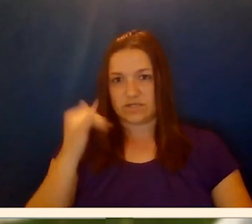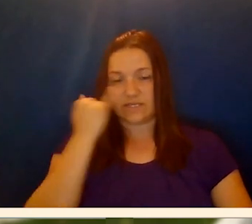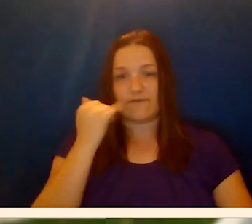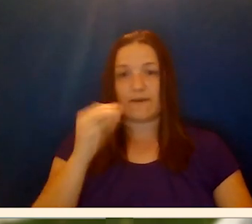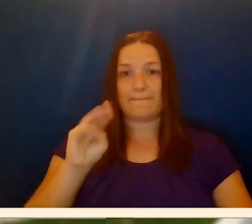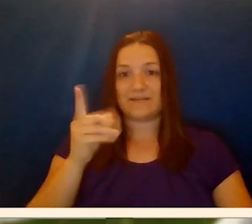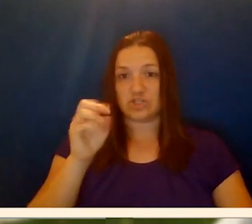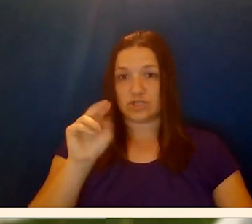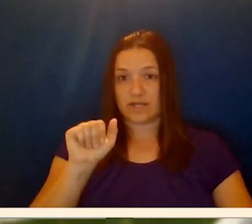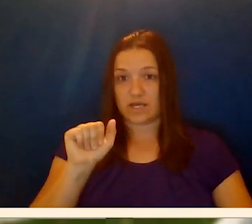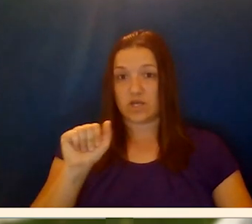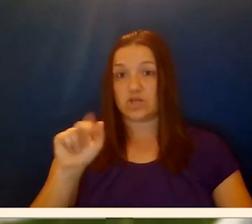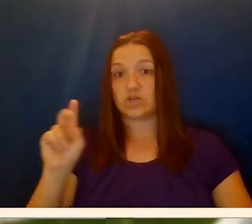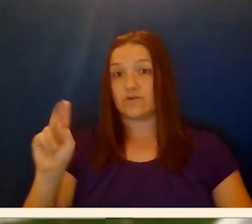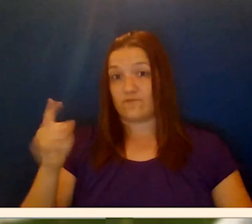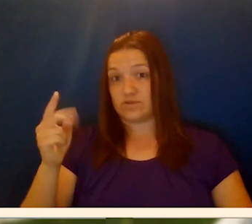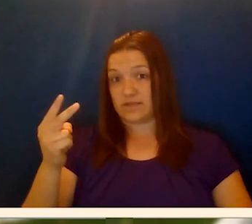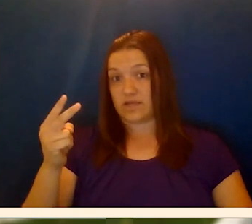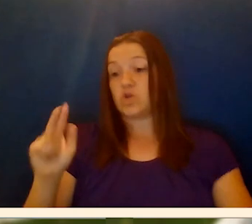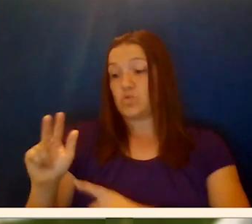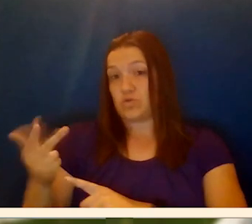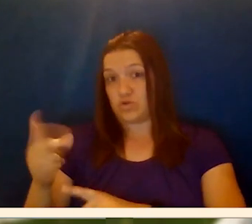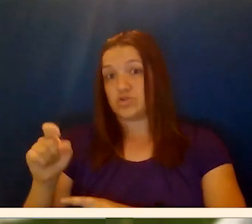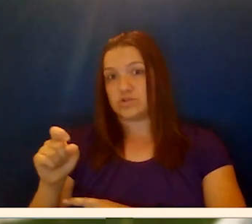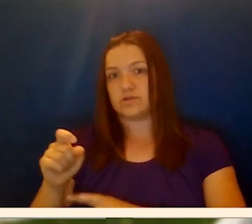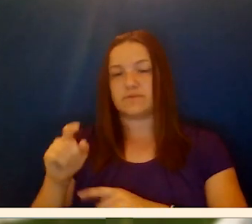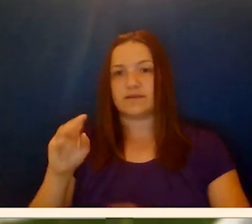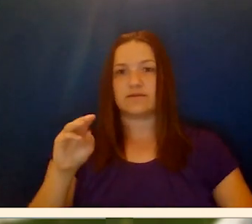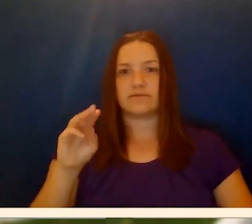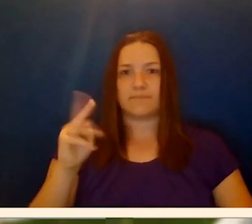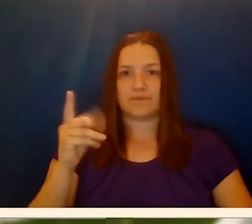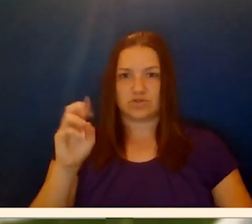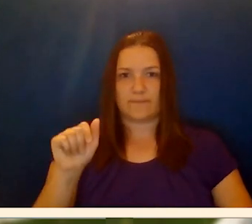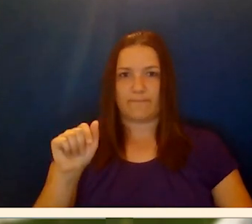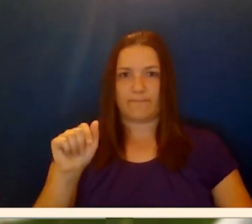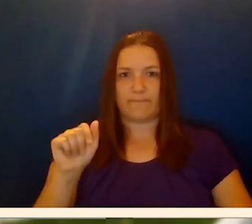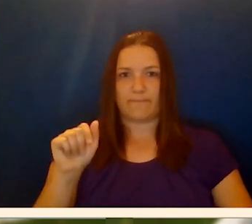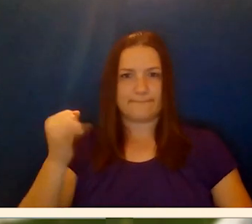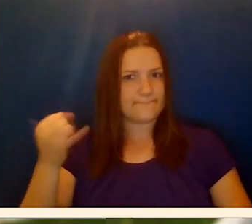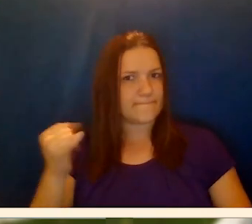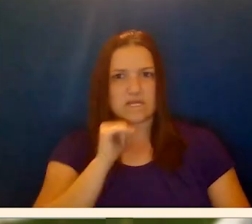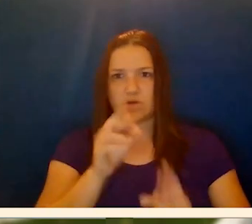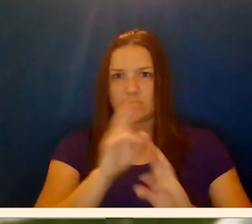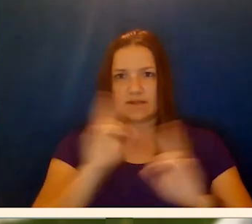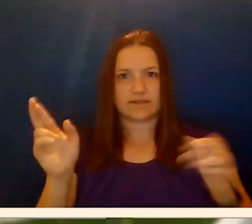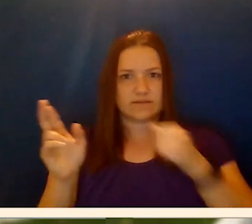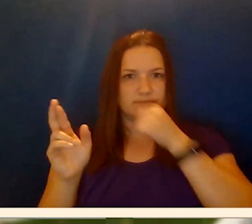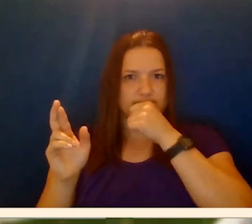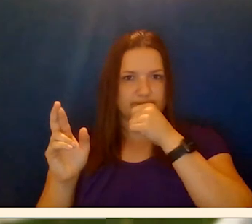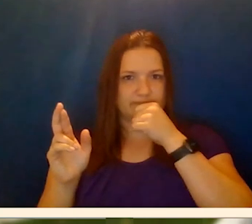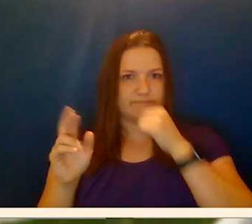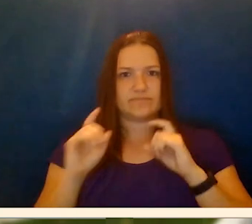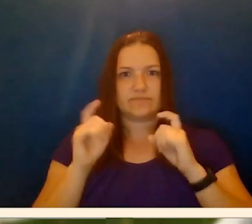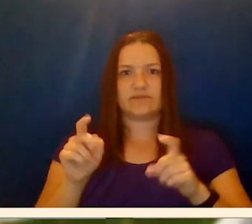Moderna. Johnson & Johnson is not quite ready to give a second dose of it. It's a single